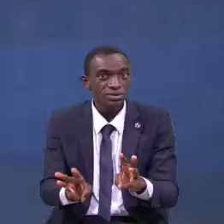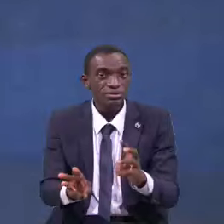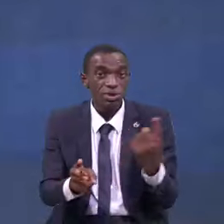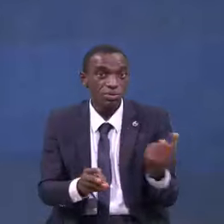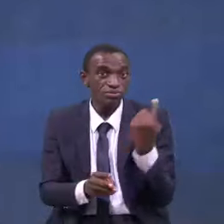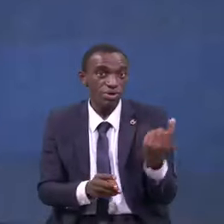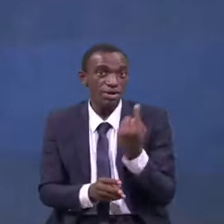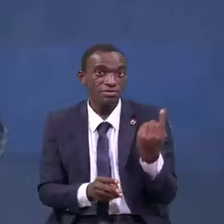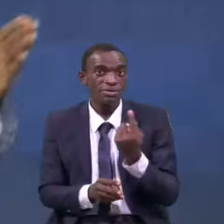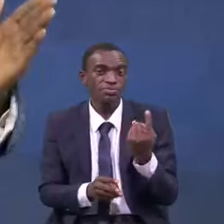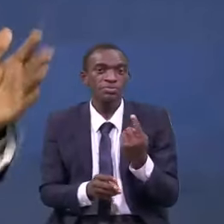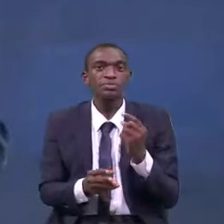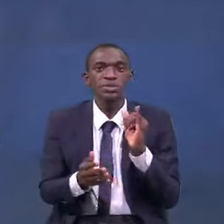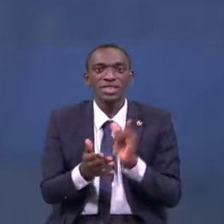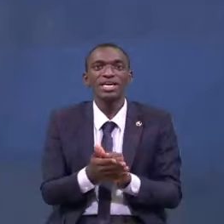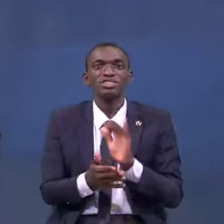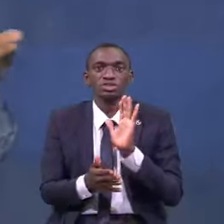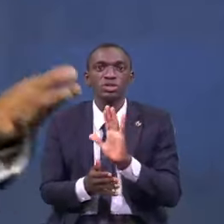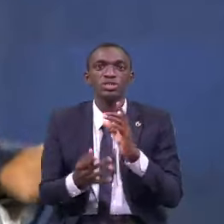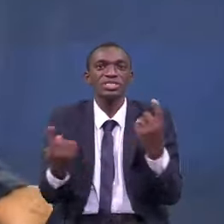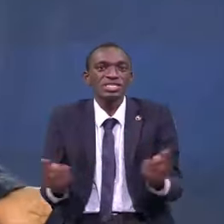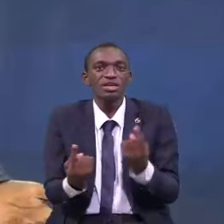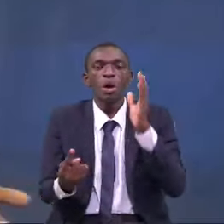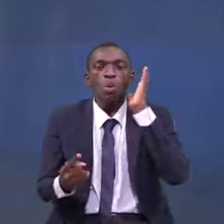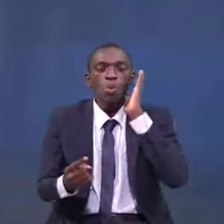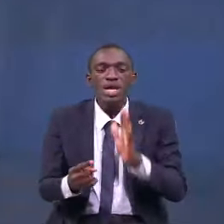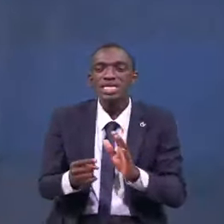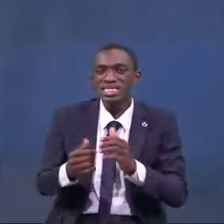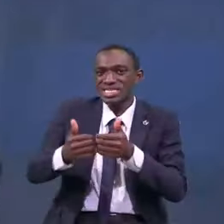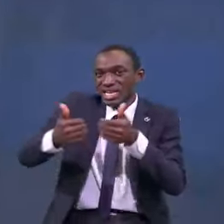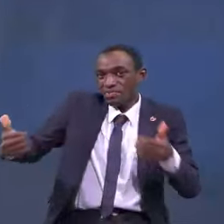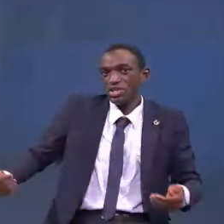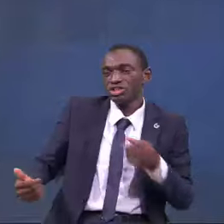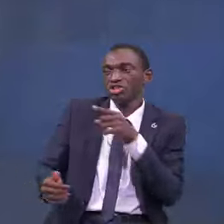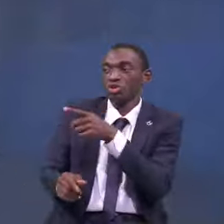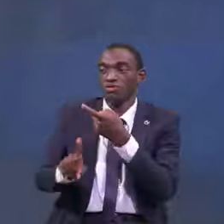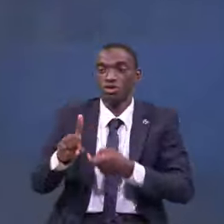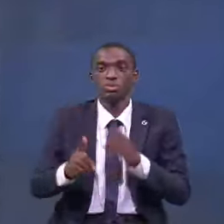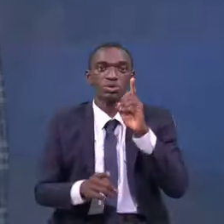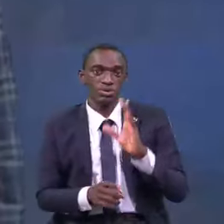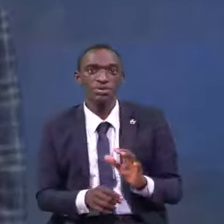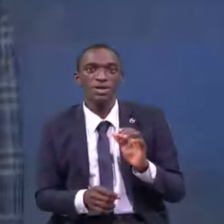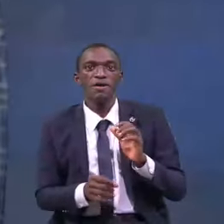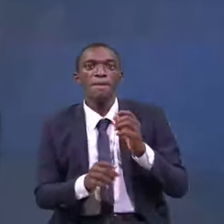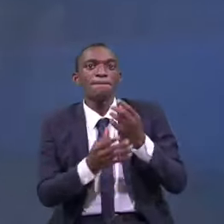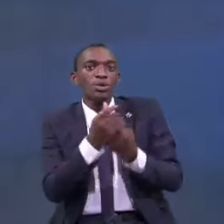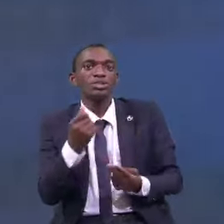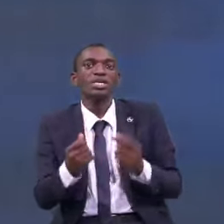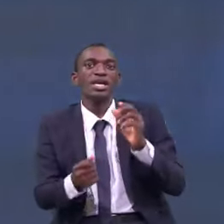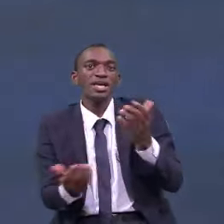That your sin will separate you from God, both here on earth and all through